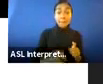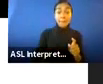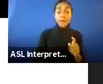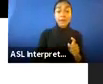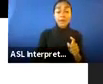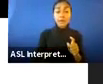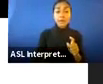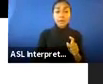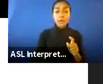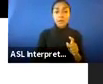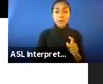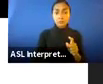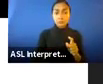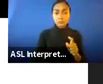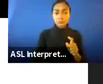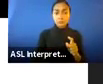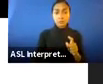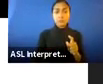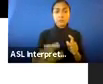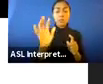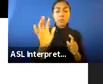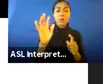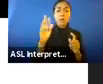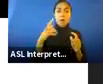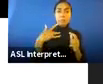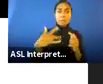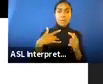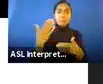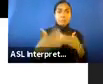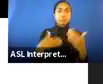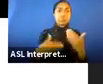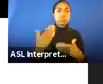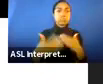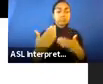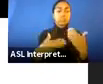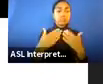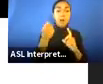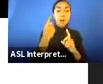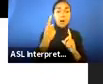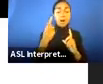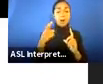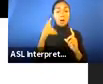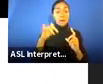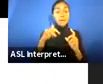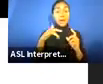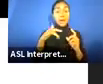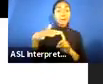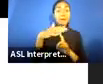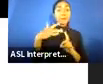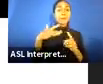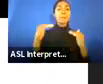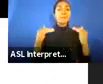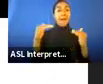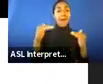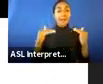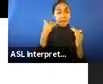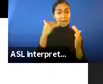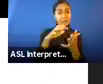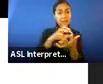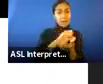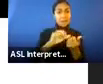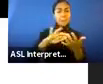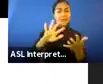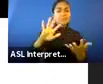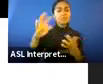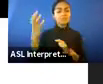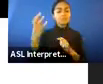an intense scale and pace. So to give y'all a sense of this scale, the scale of the violation of the integrity